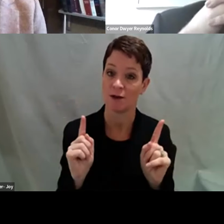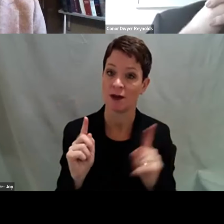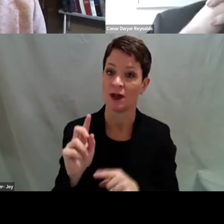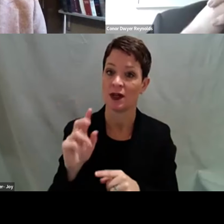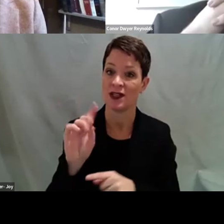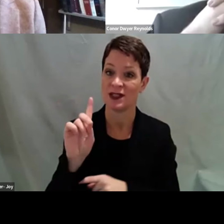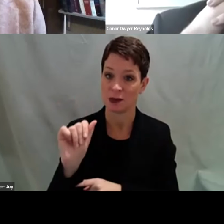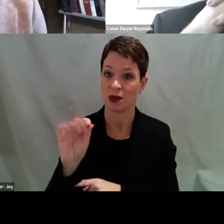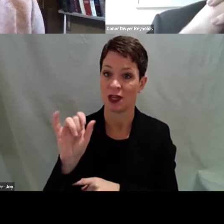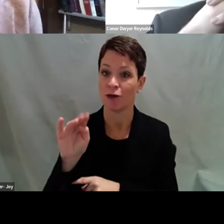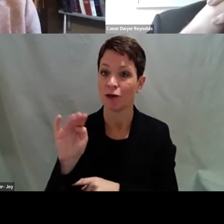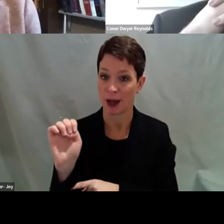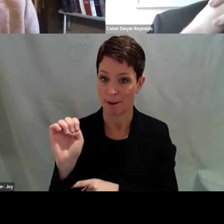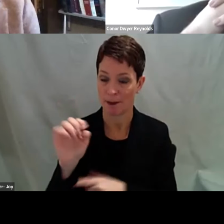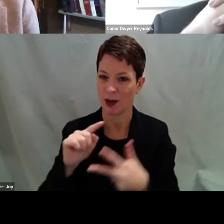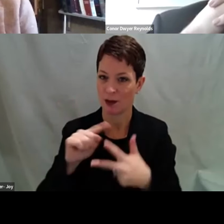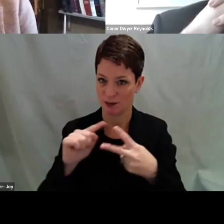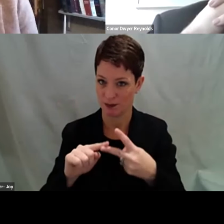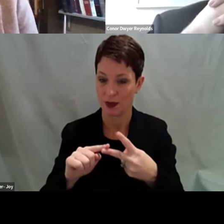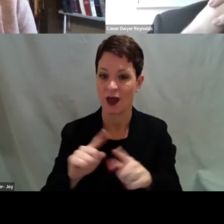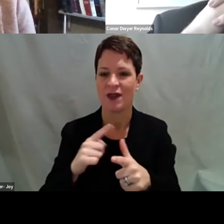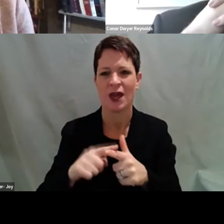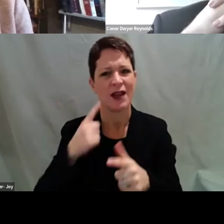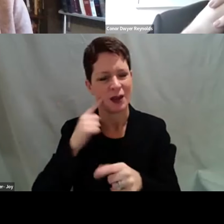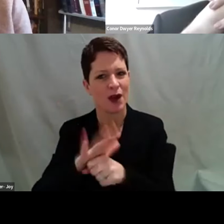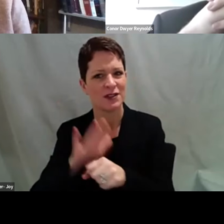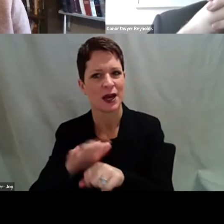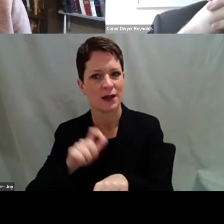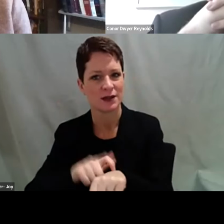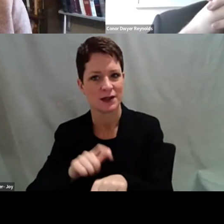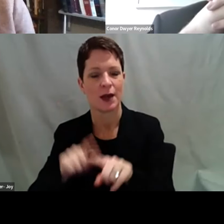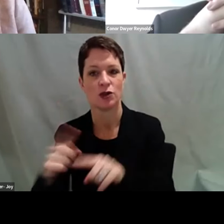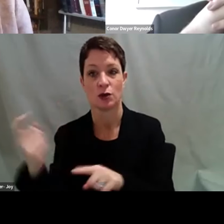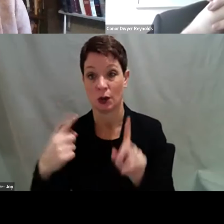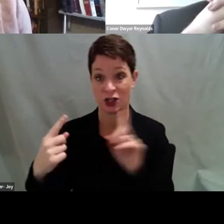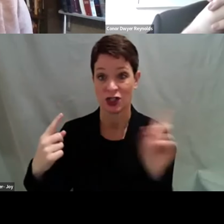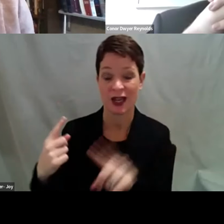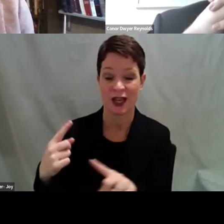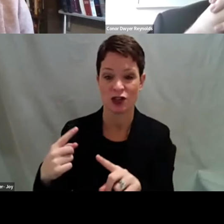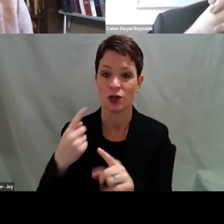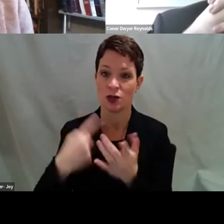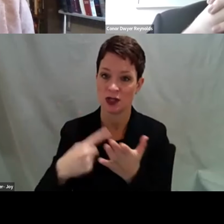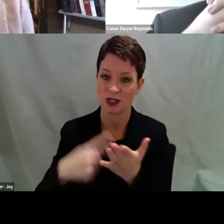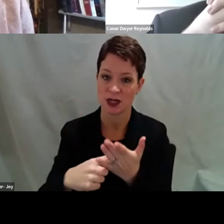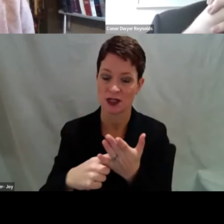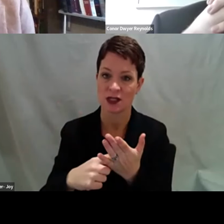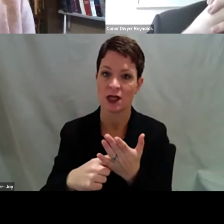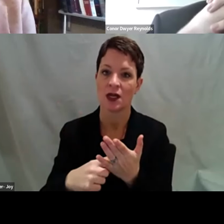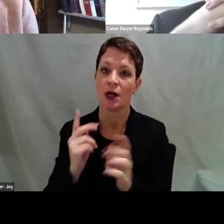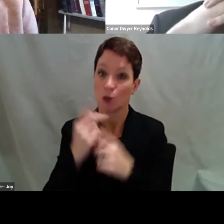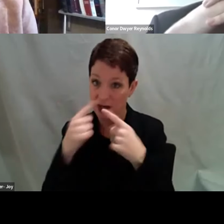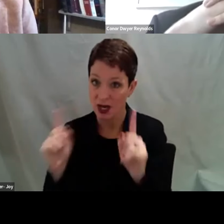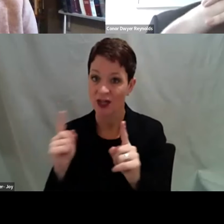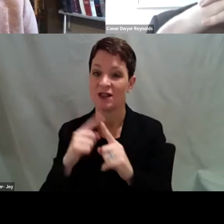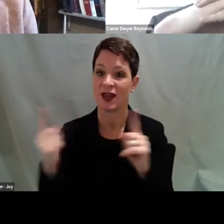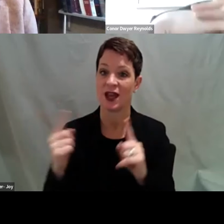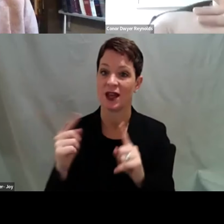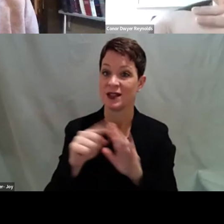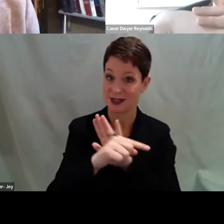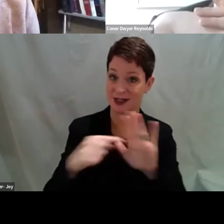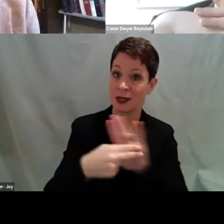frames. Then I think we'll probably have time in Q&A to discuss productive and stigmatizing frames